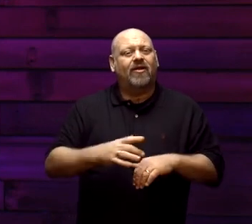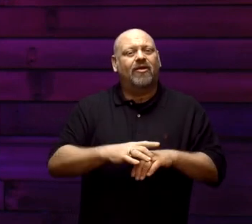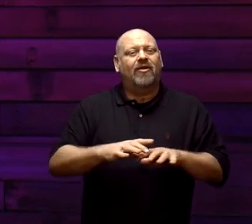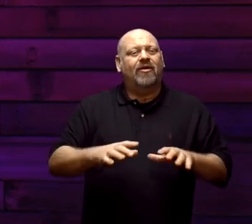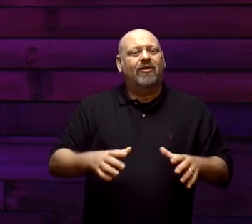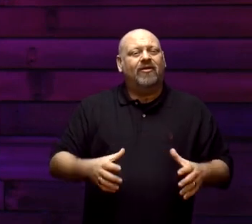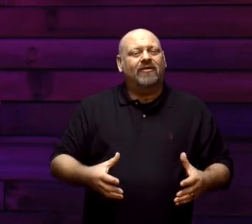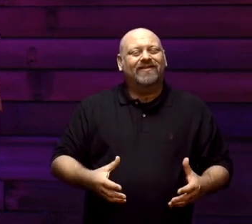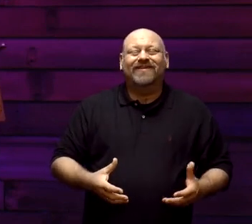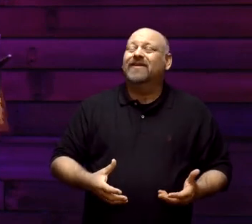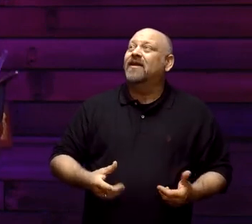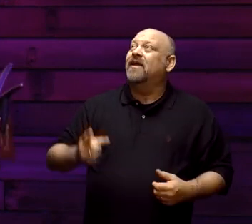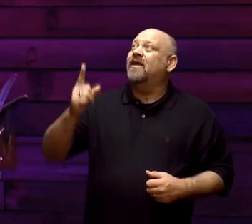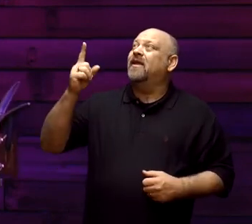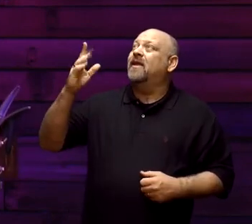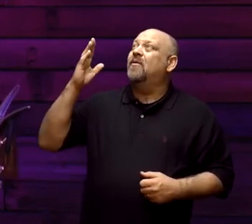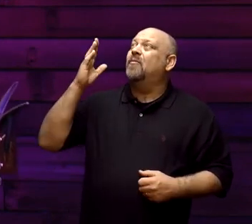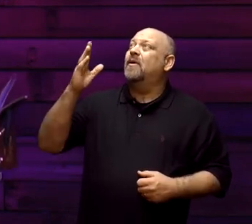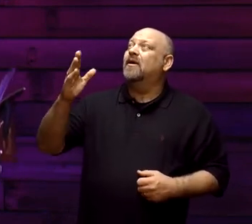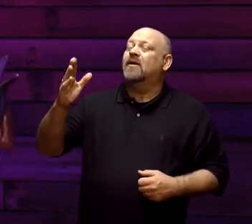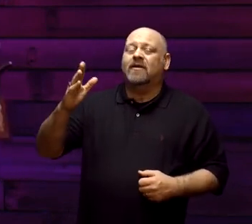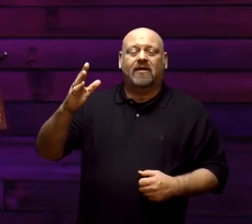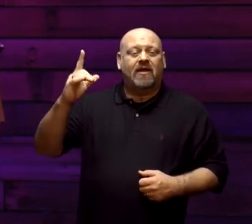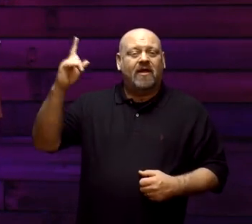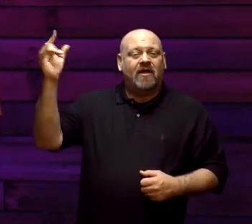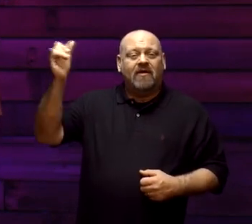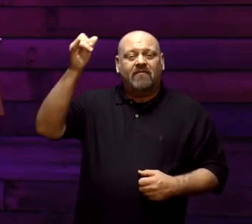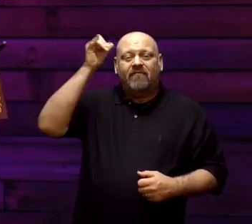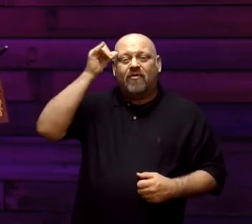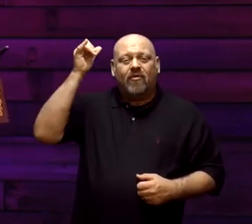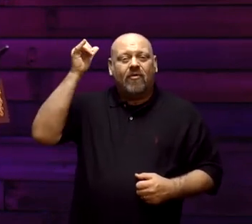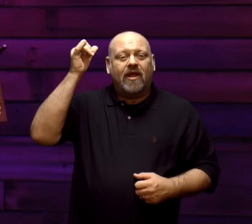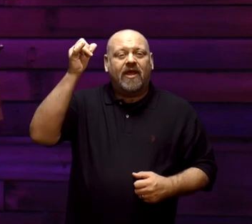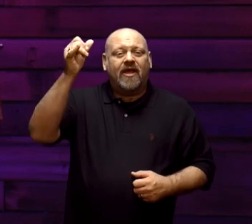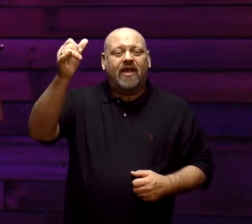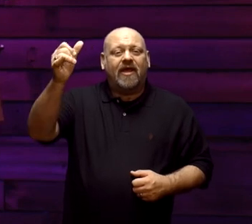below, will be